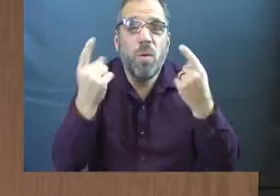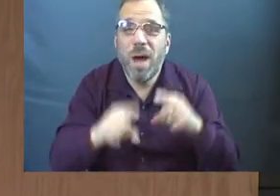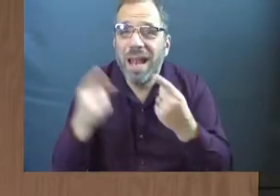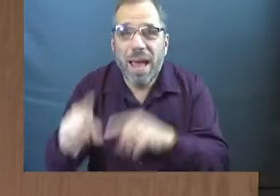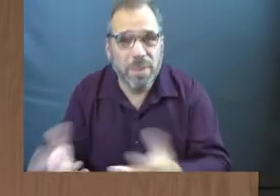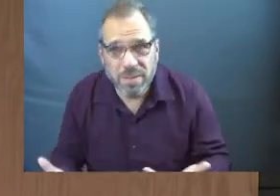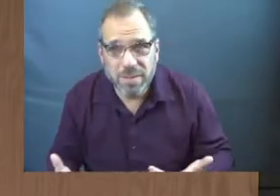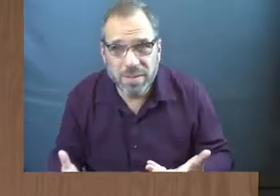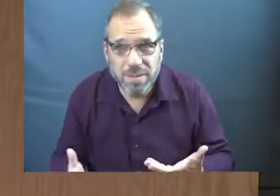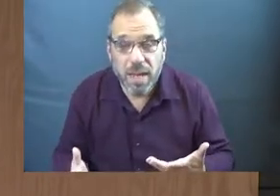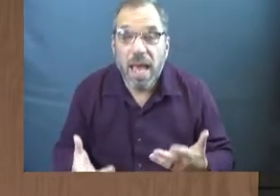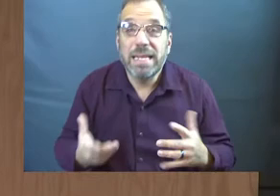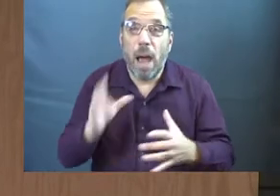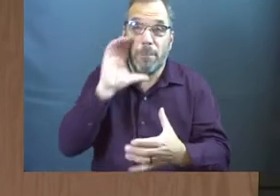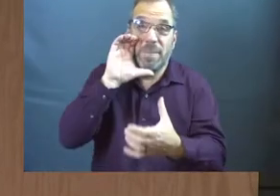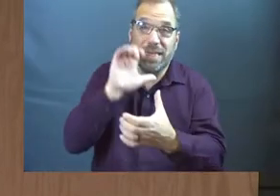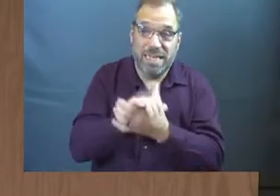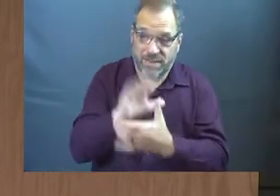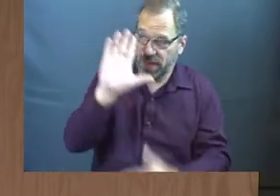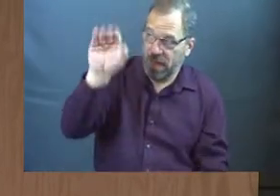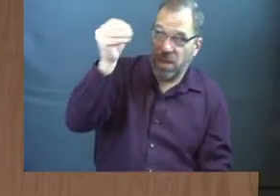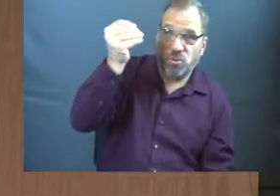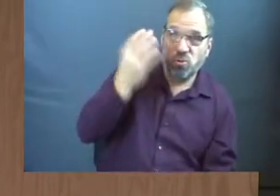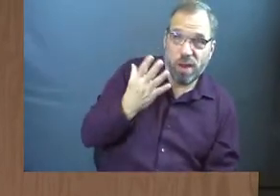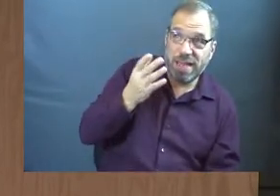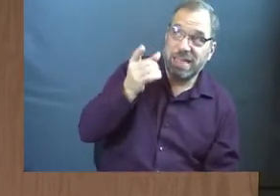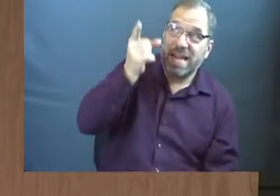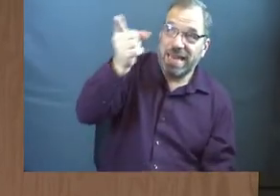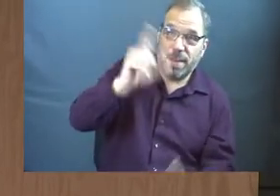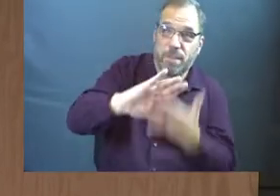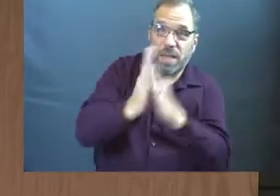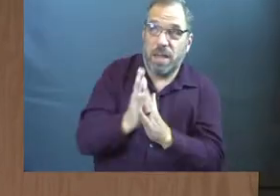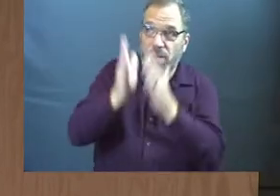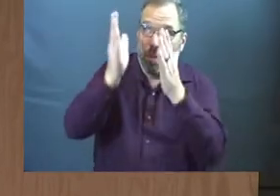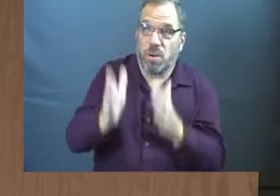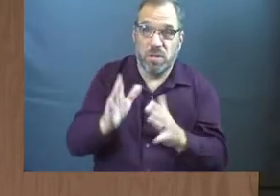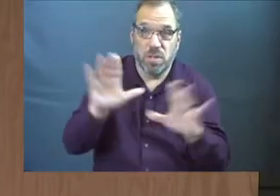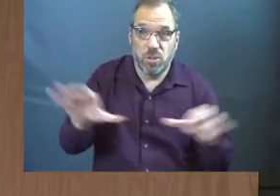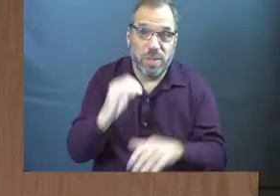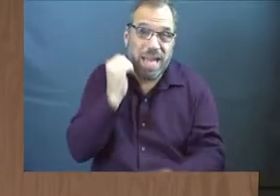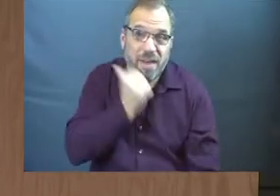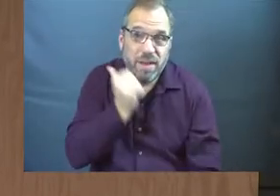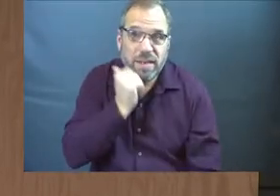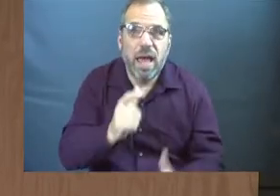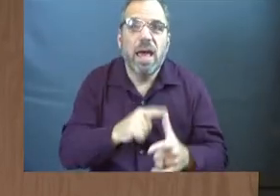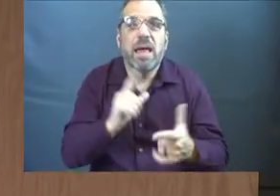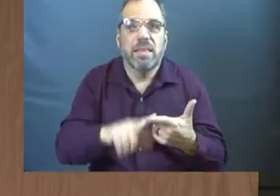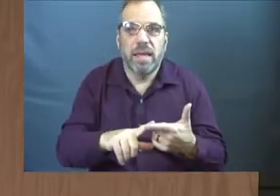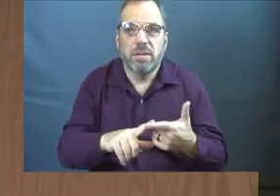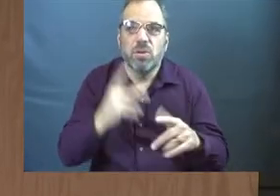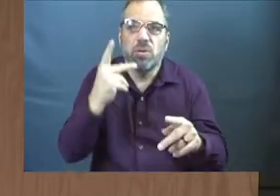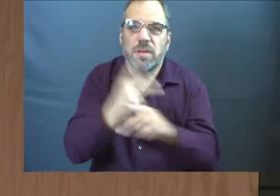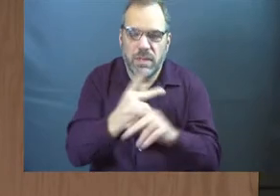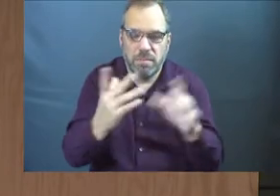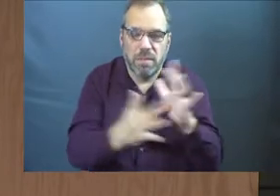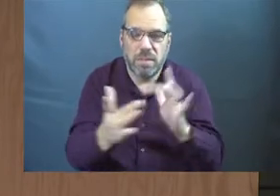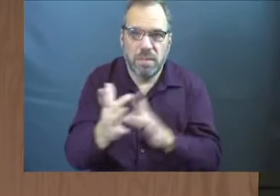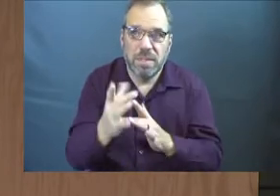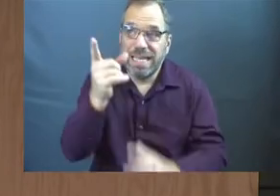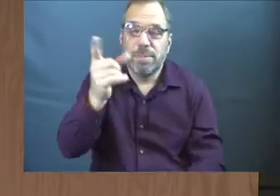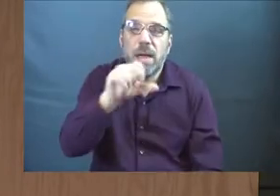what. And by believing in grace and letting him be the person that does it every single day, you keep Jesus the